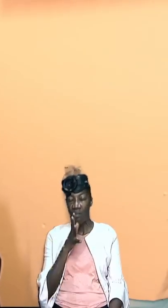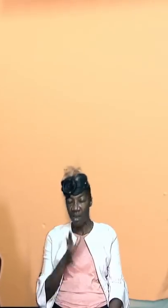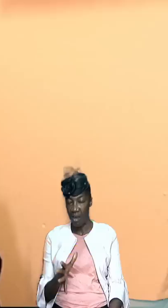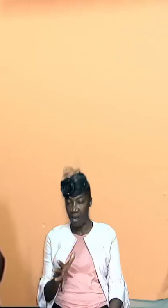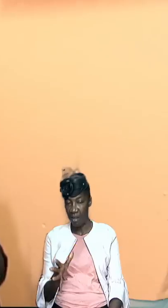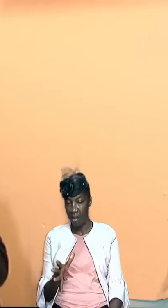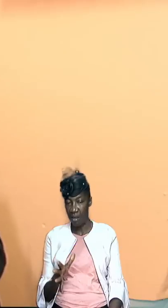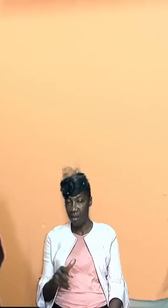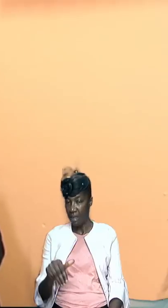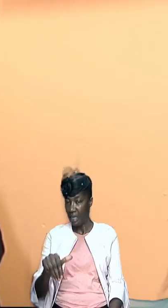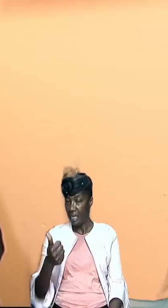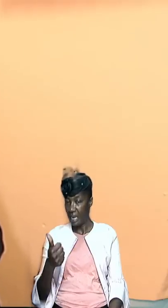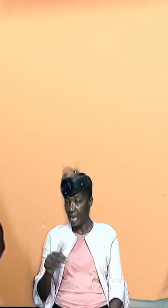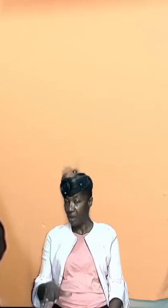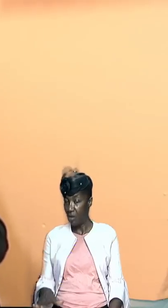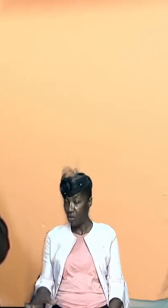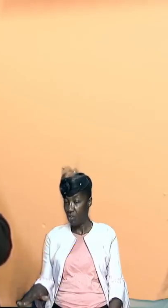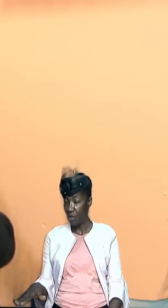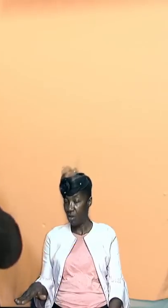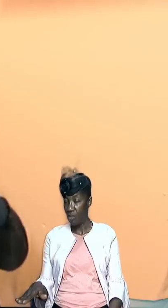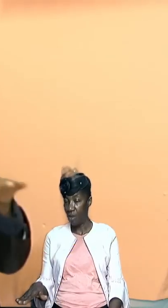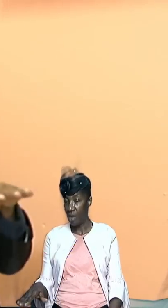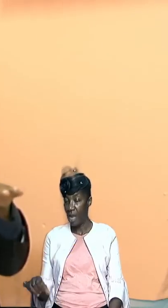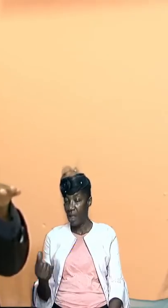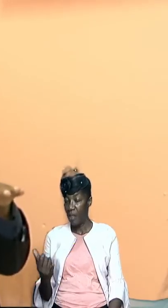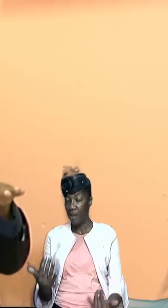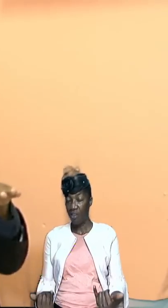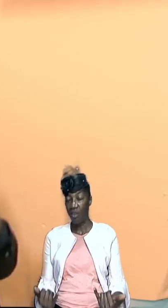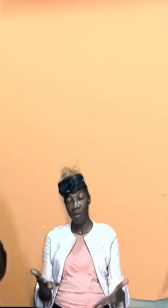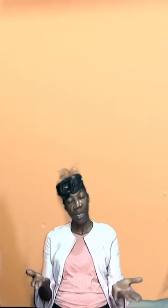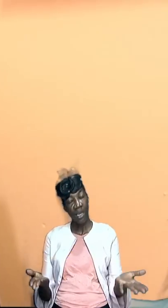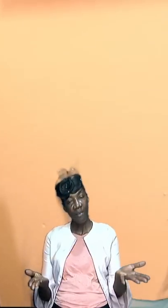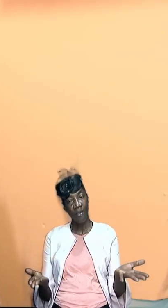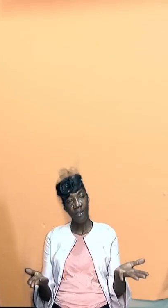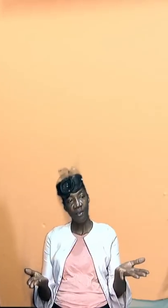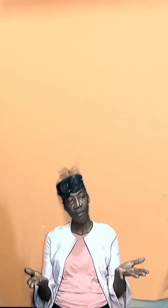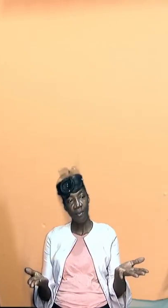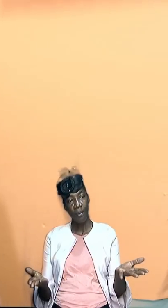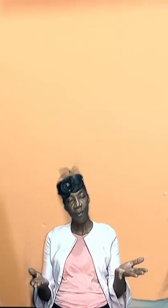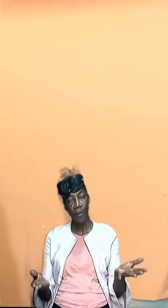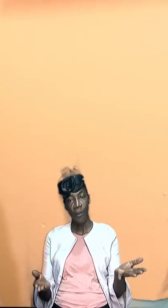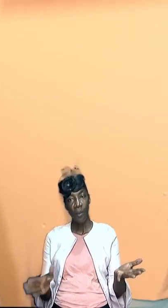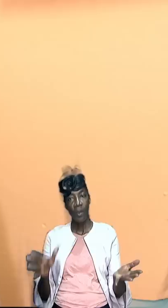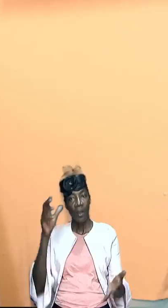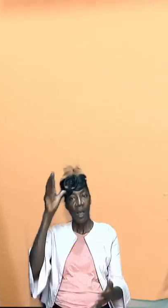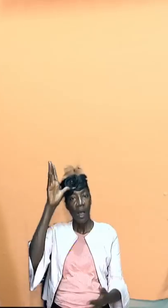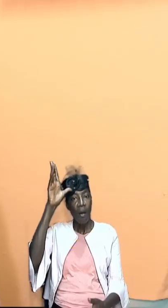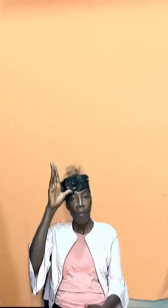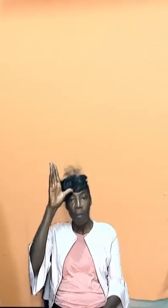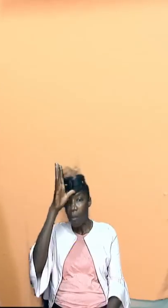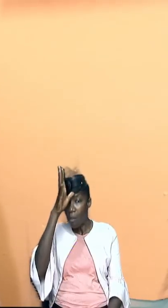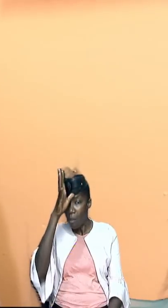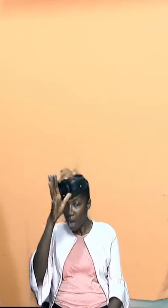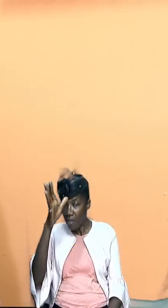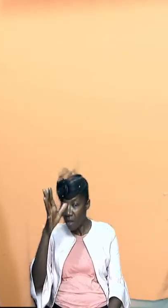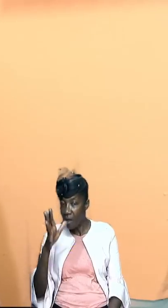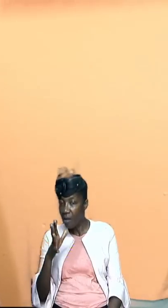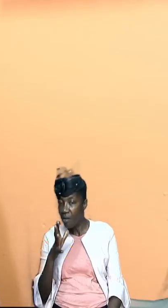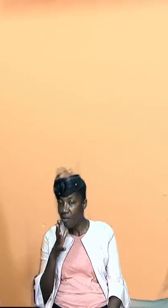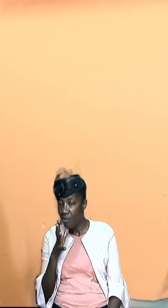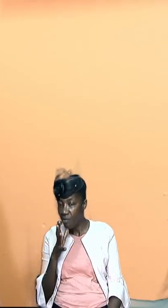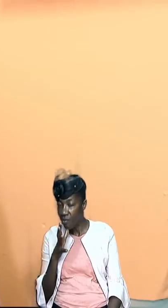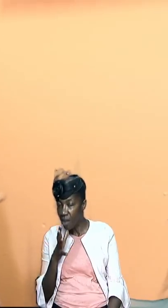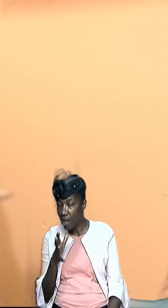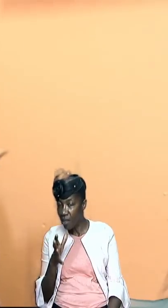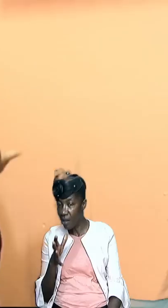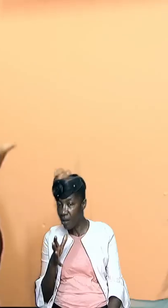together. And that is just how it is. And both mother and father